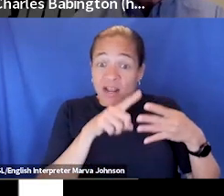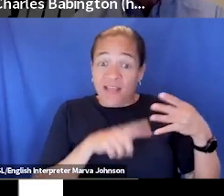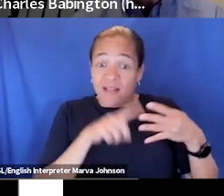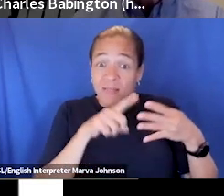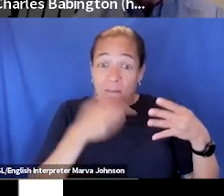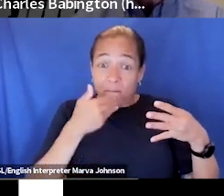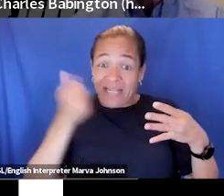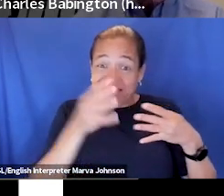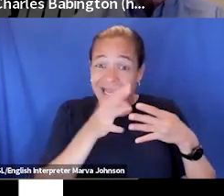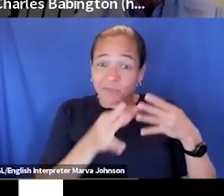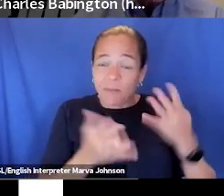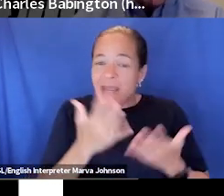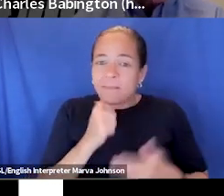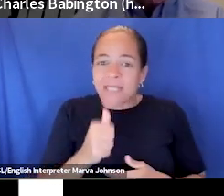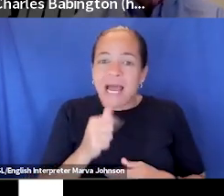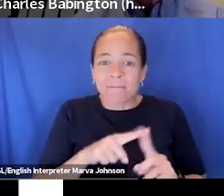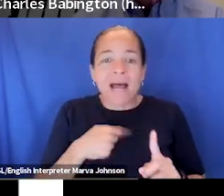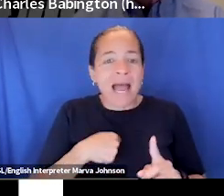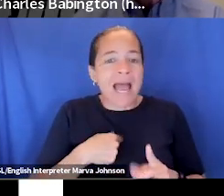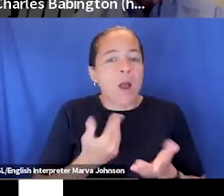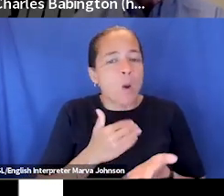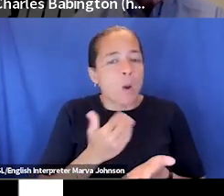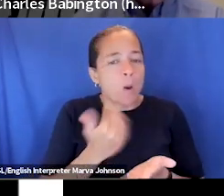option, the best choice, although I do hear these a lot.